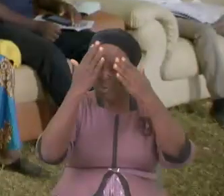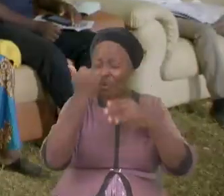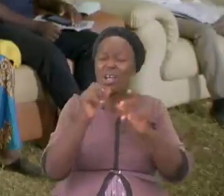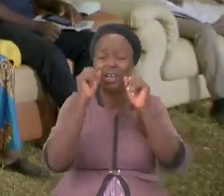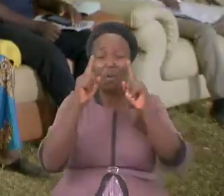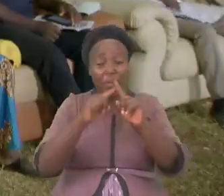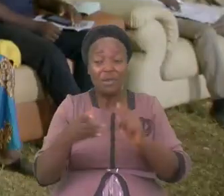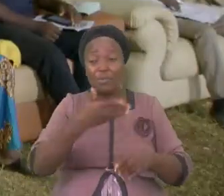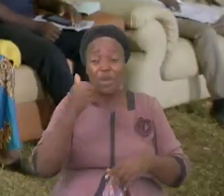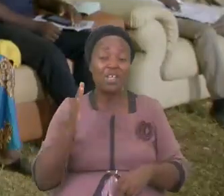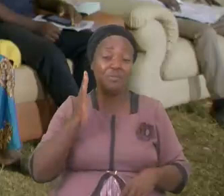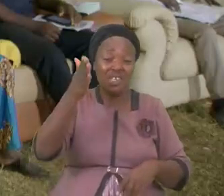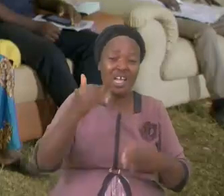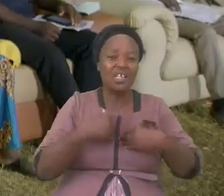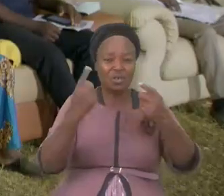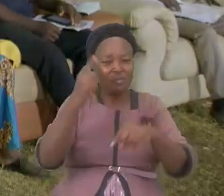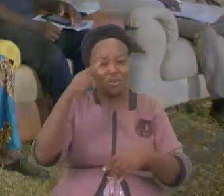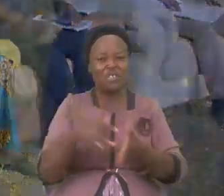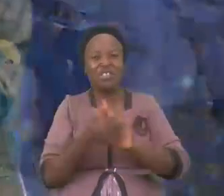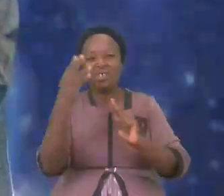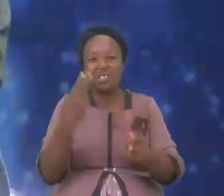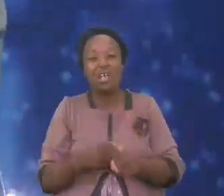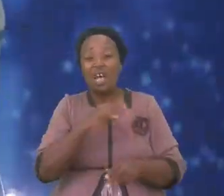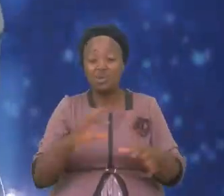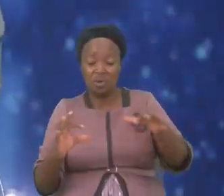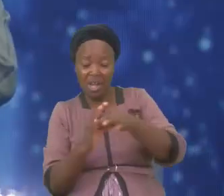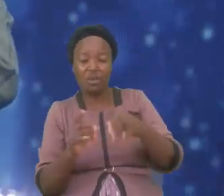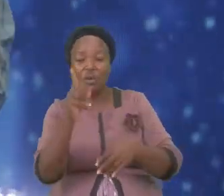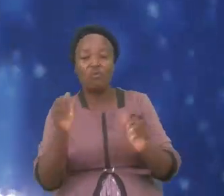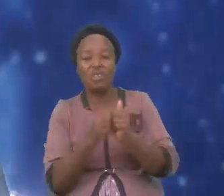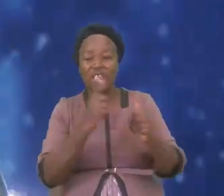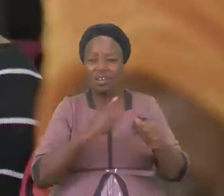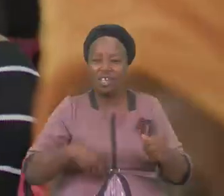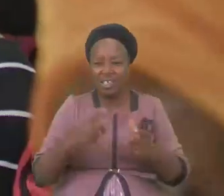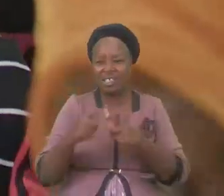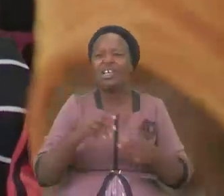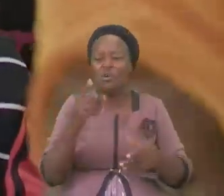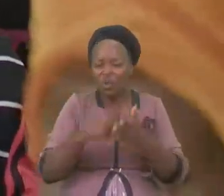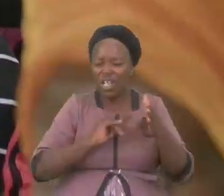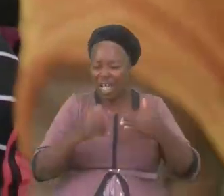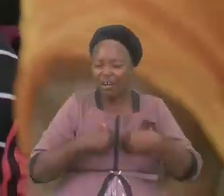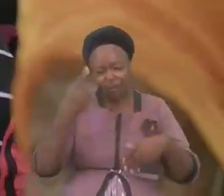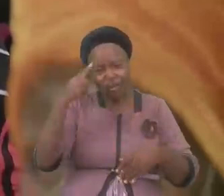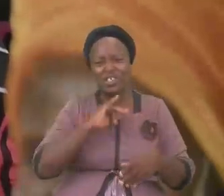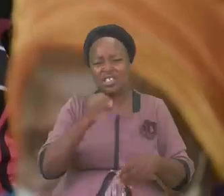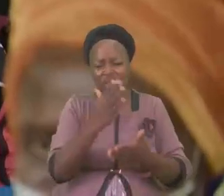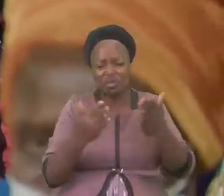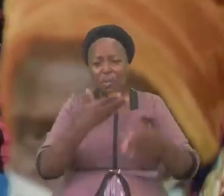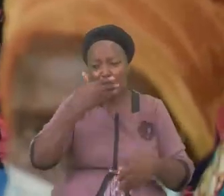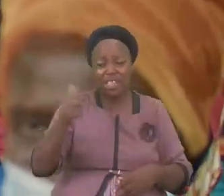He says, what I have for you is something better. That better thing will come. And He says, I will